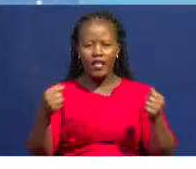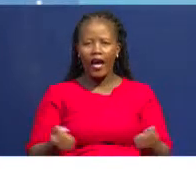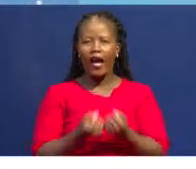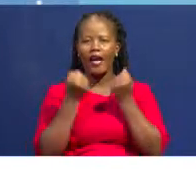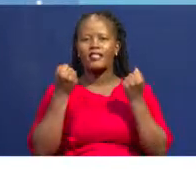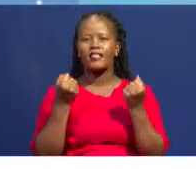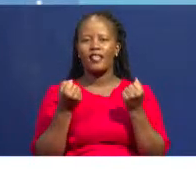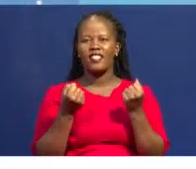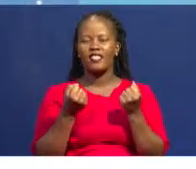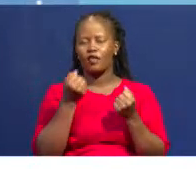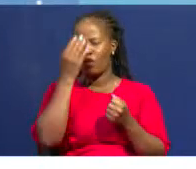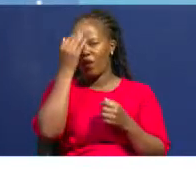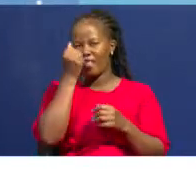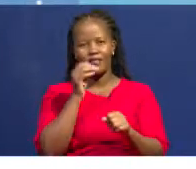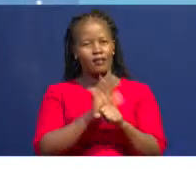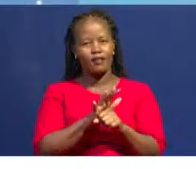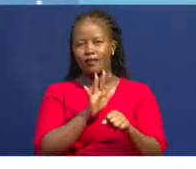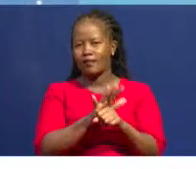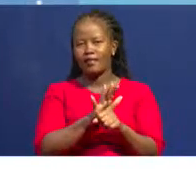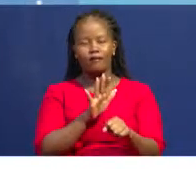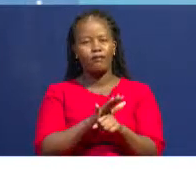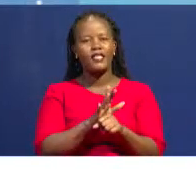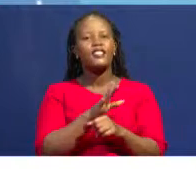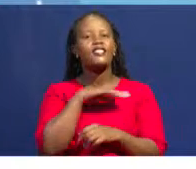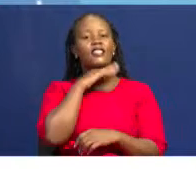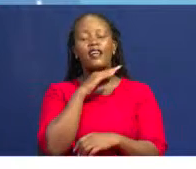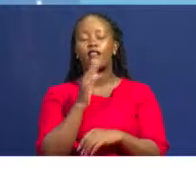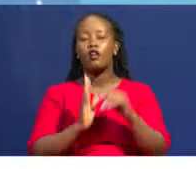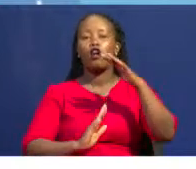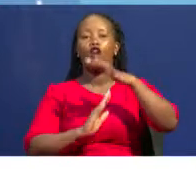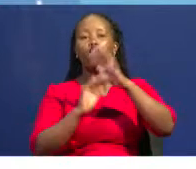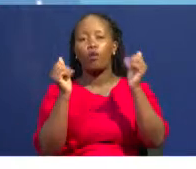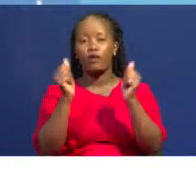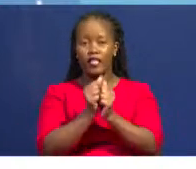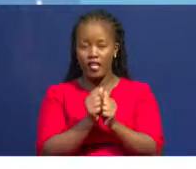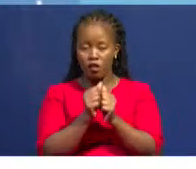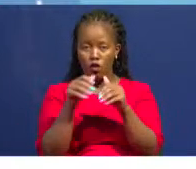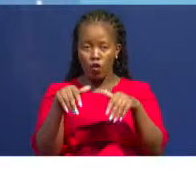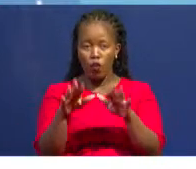the major causes of death, actually top 10,